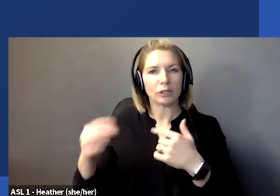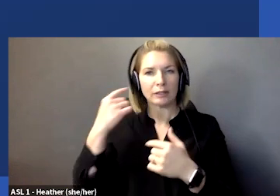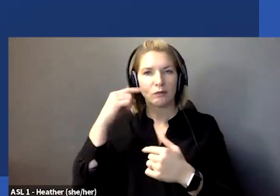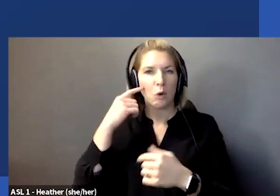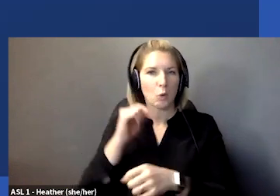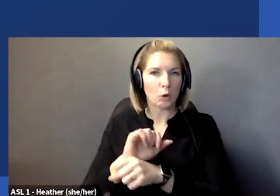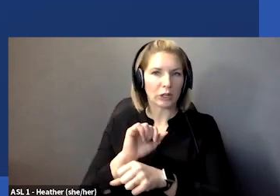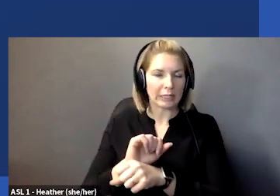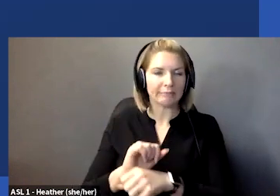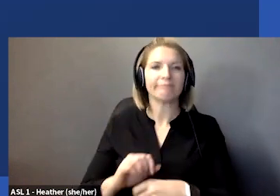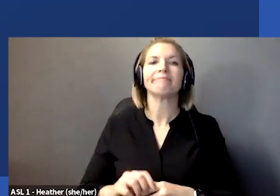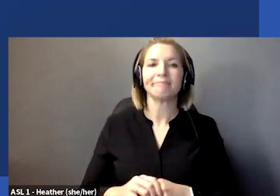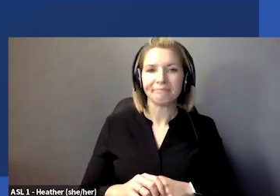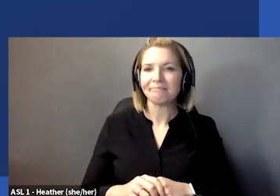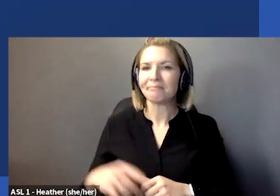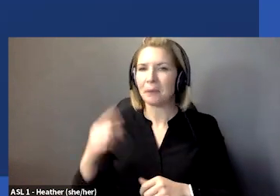seems to be occurring.